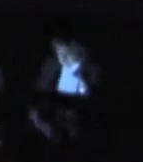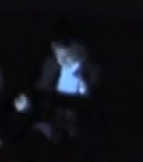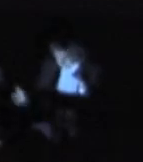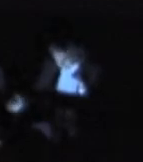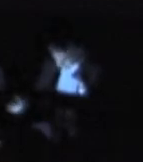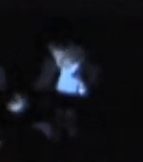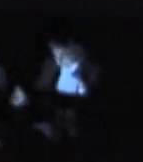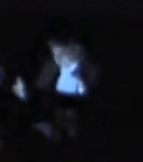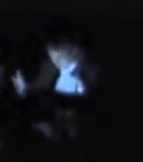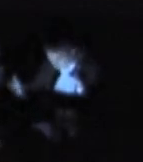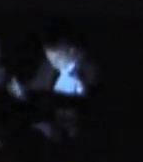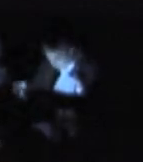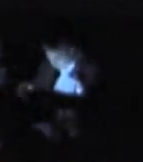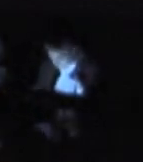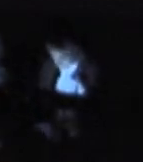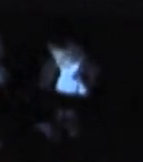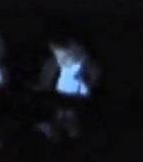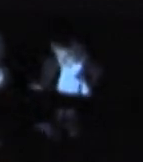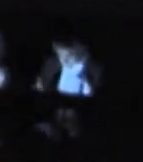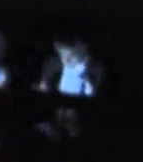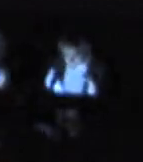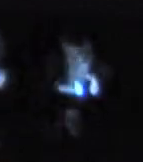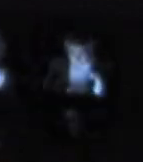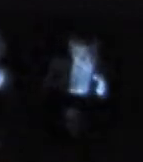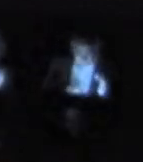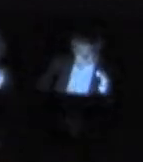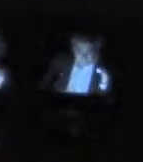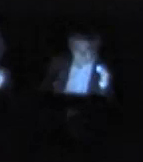come it's his grandmother who will be